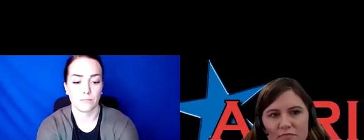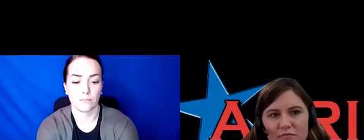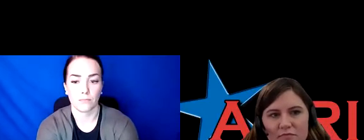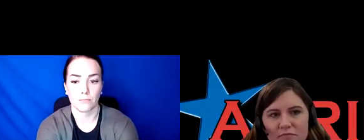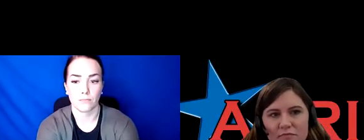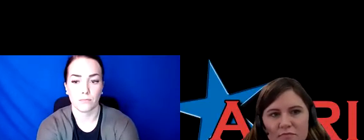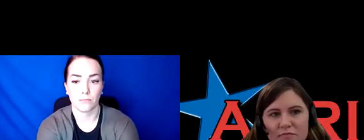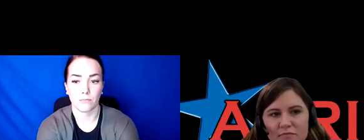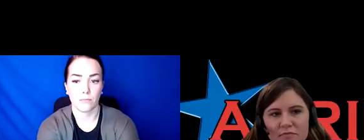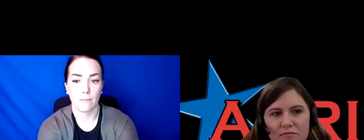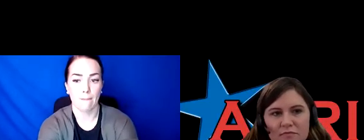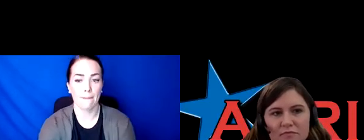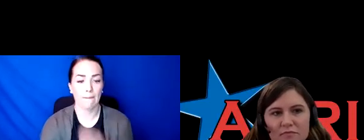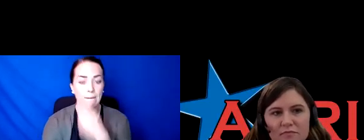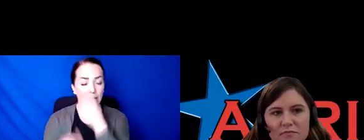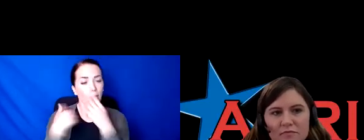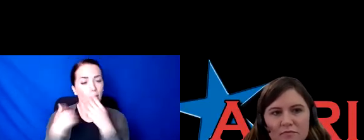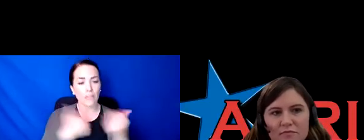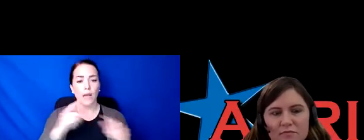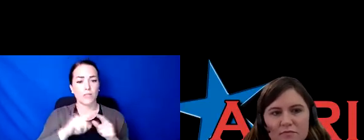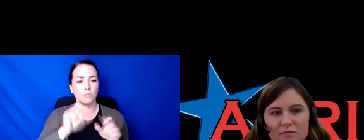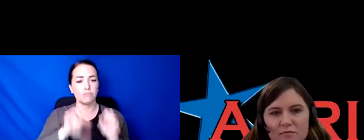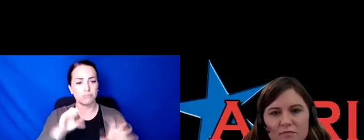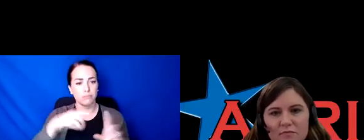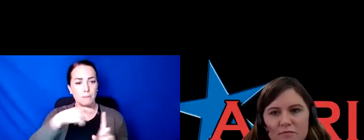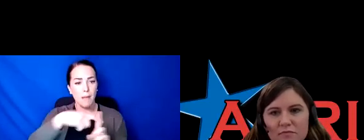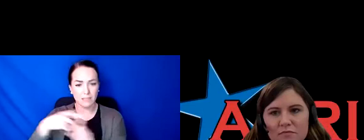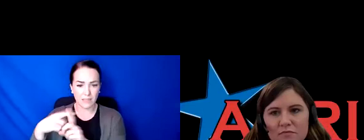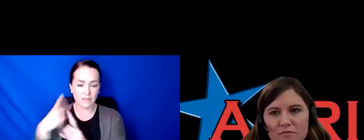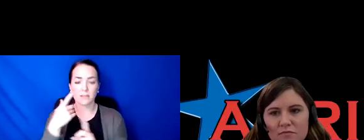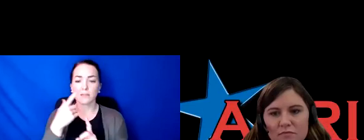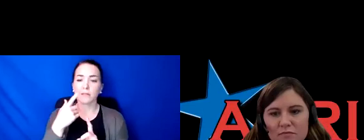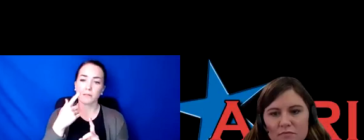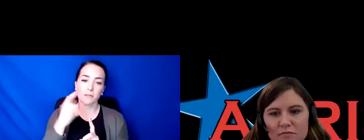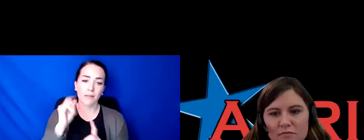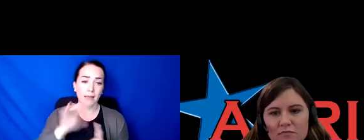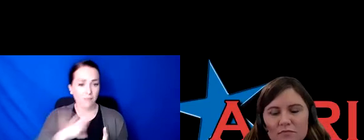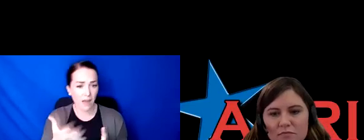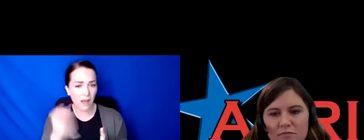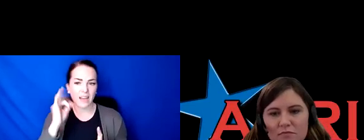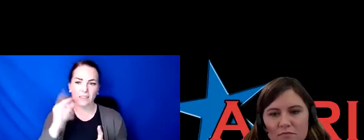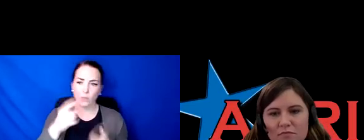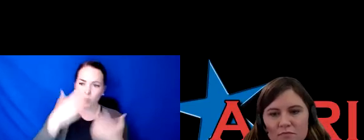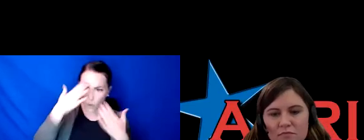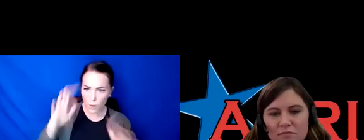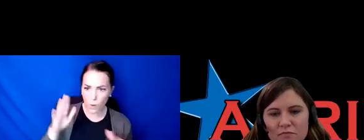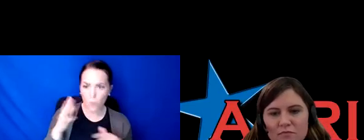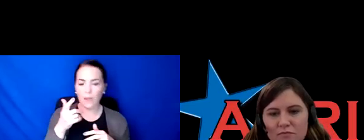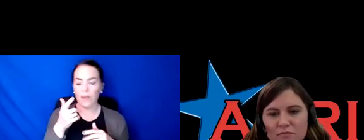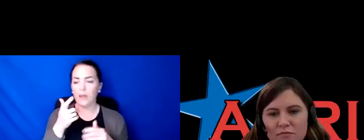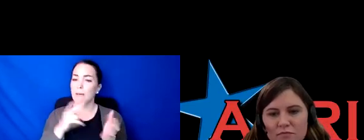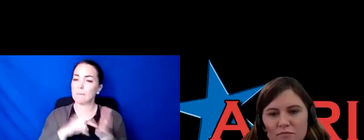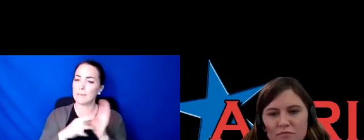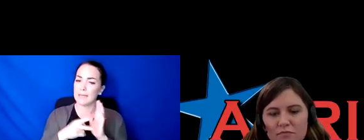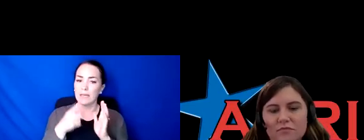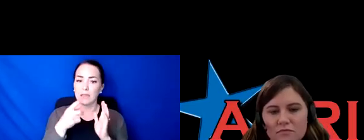put that positive spin on that. Yeah, everyone here has a disability. It's fine. If you don't know it, let's go ask your teacher and figure out what it is so you